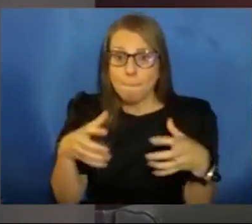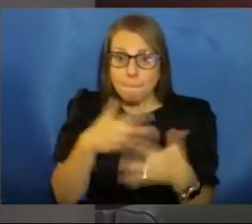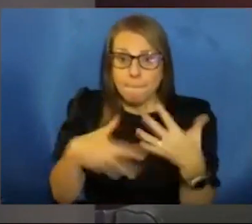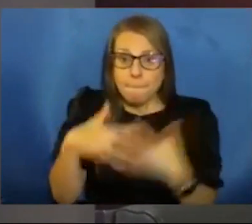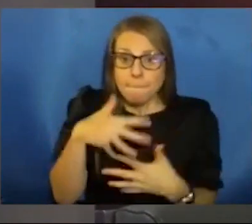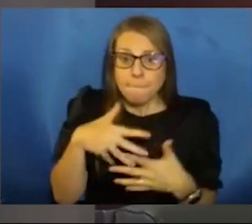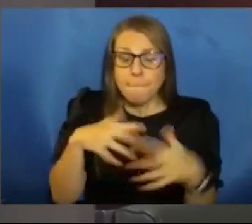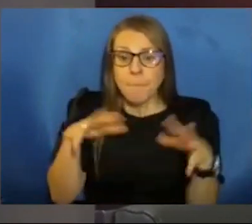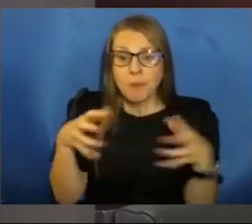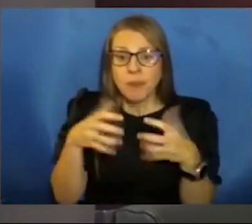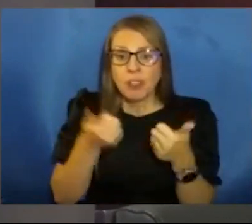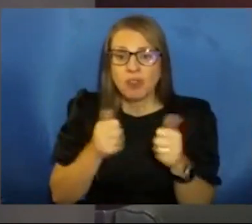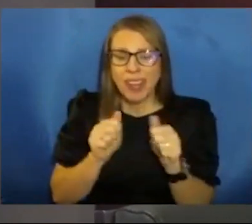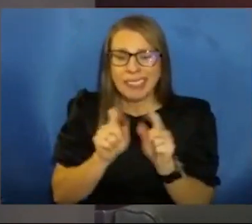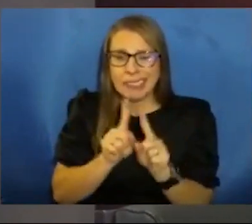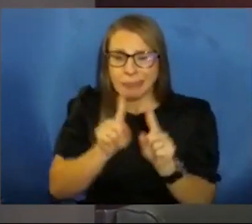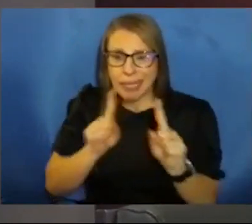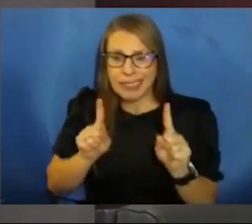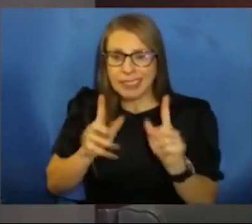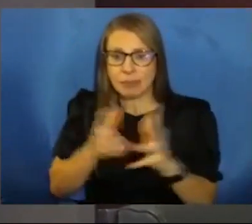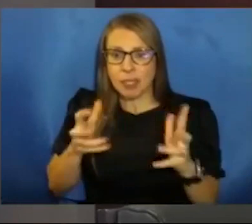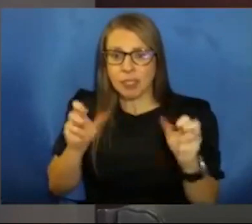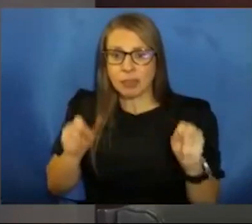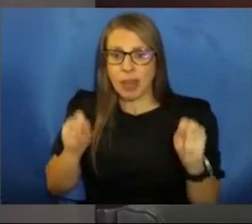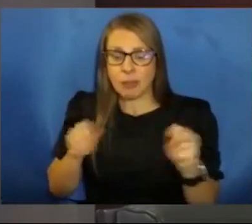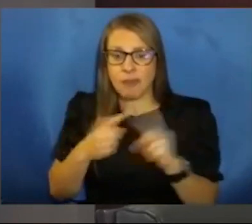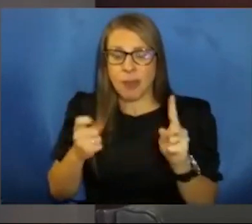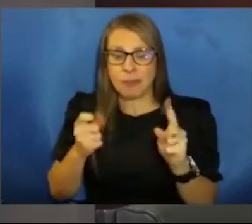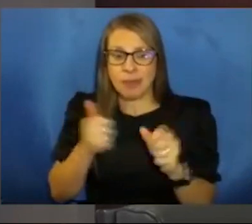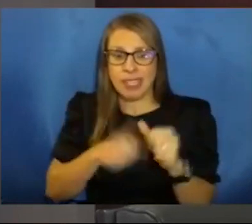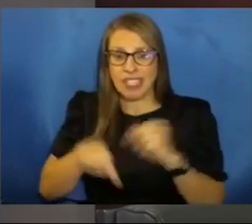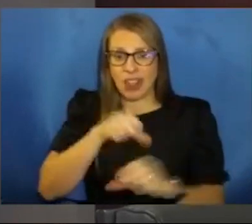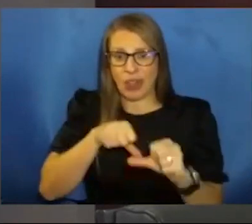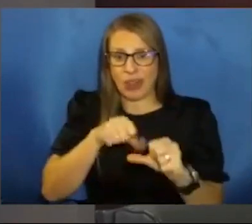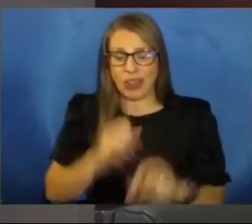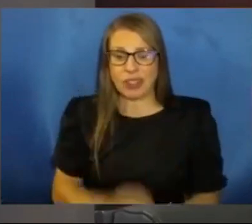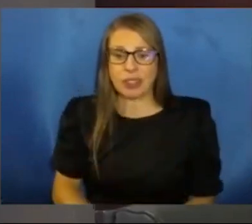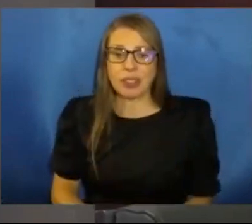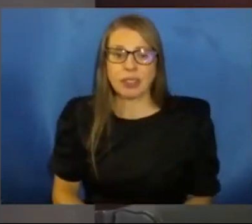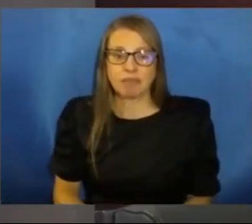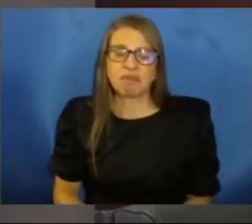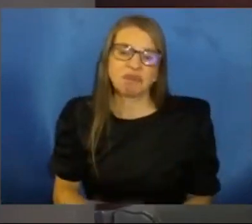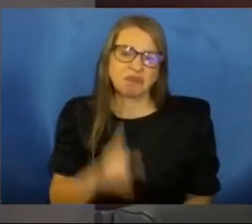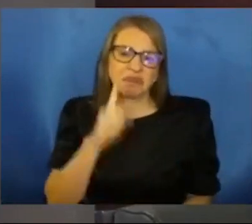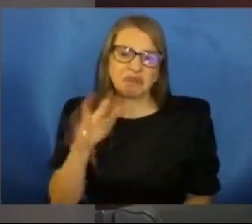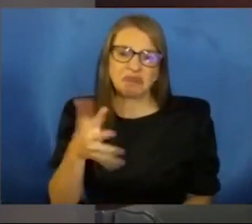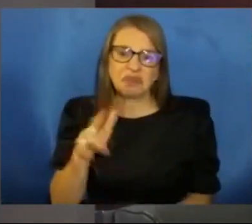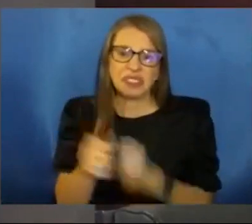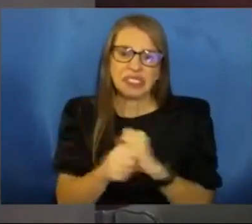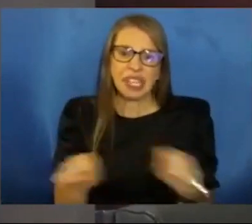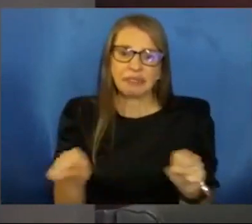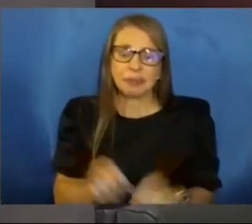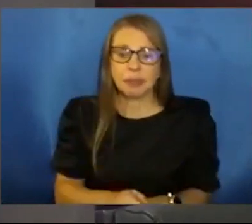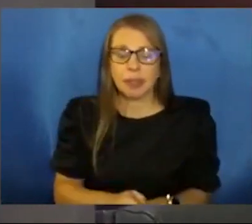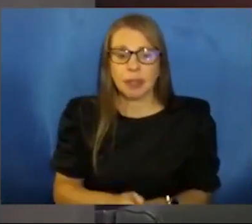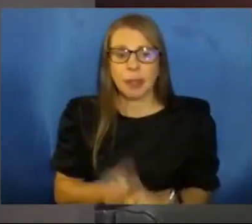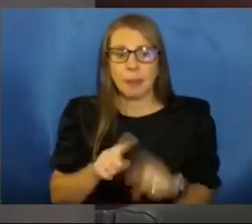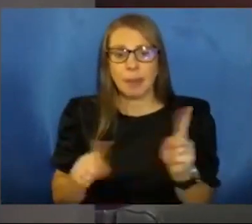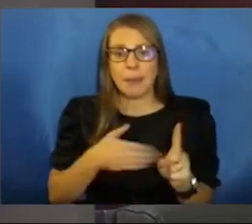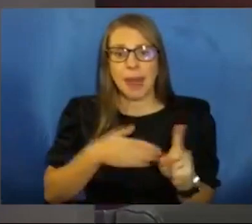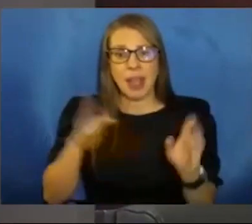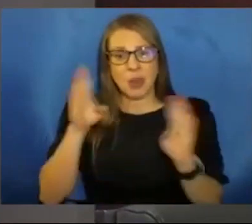in activities or at the start line. So I think if you're outdoors and mask when you're in the